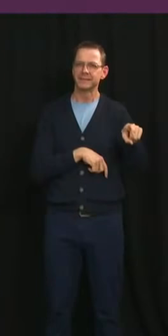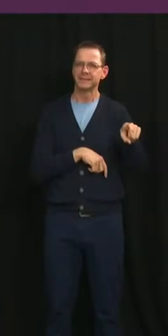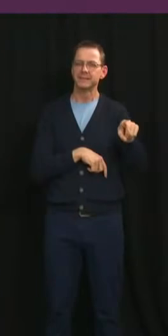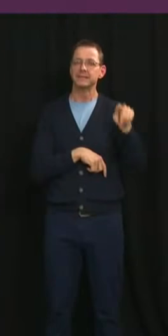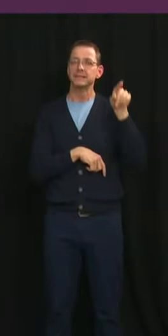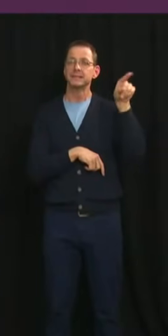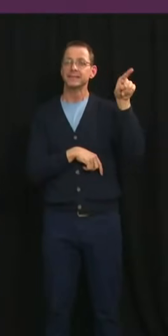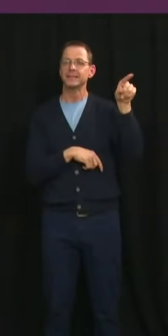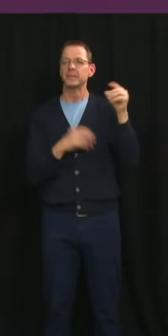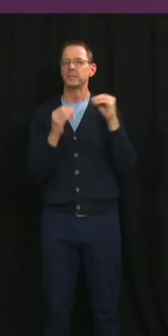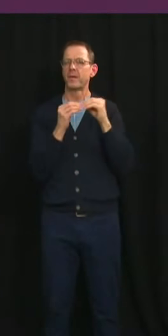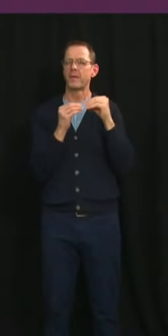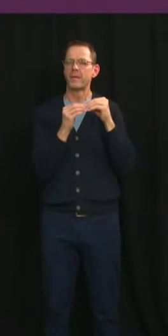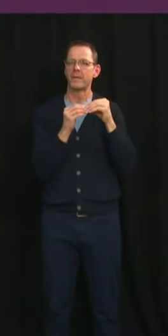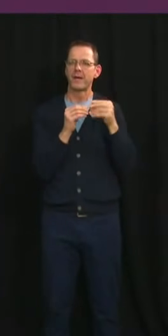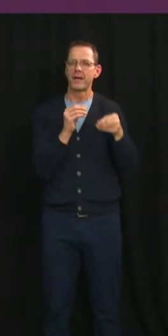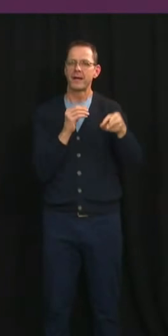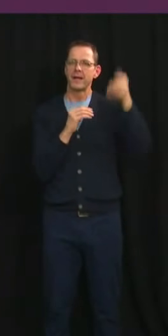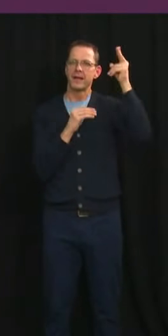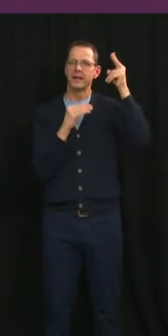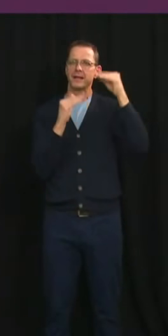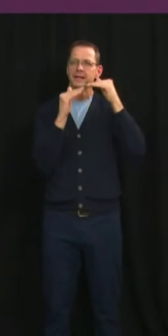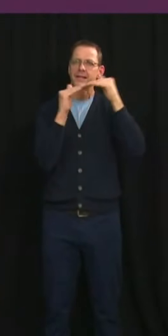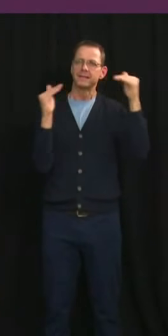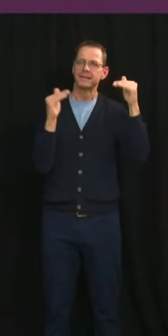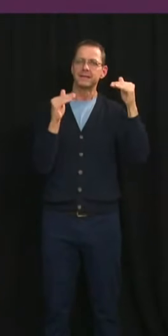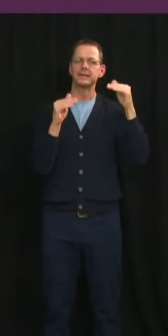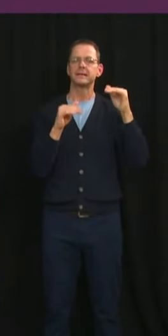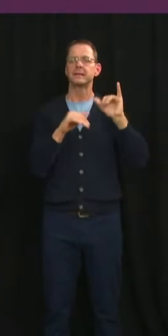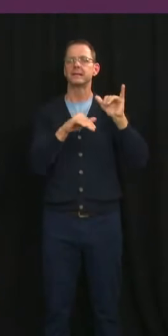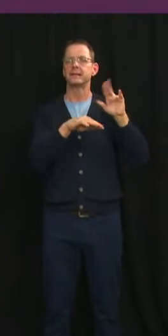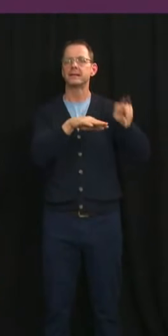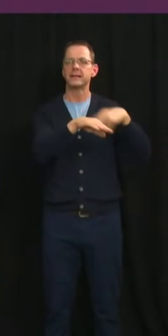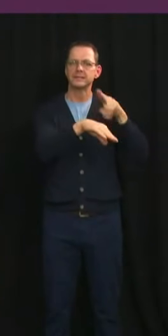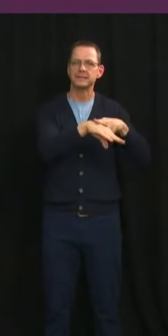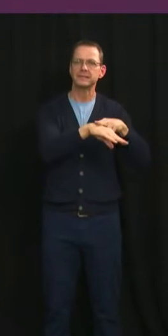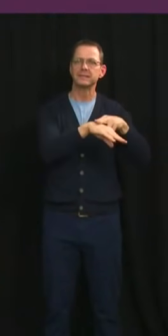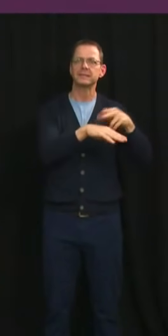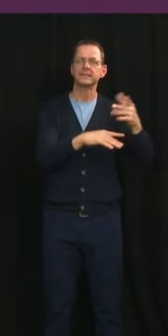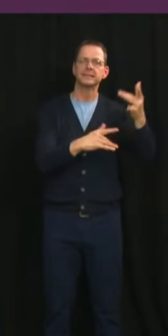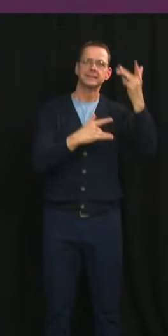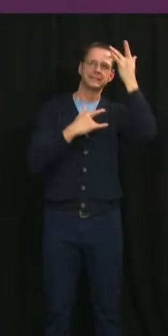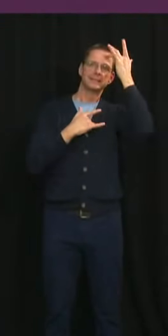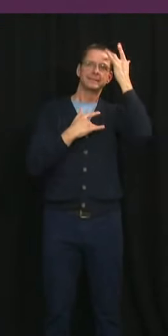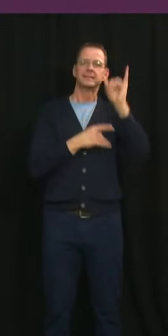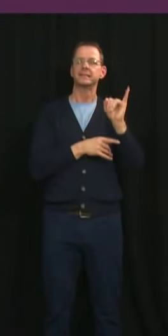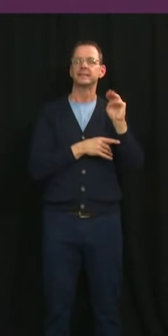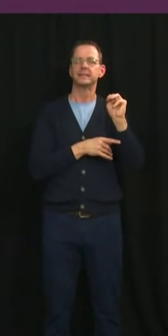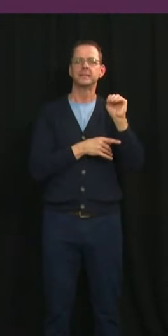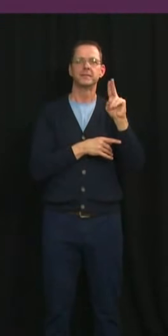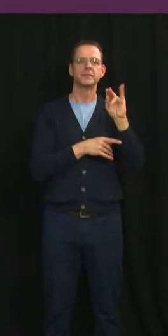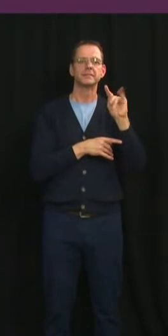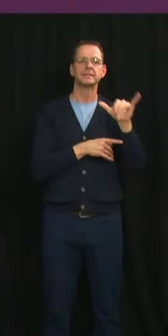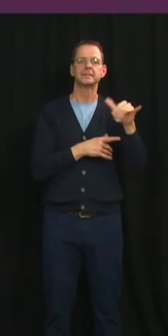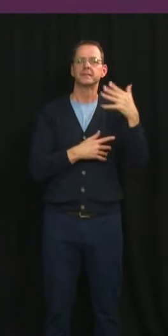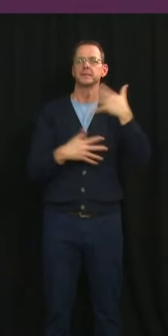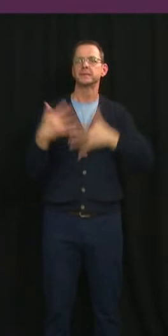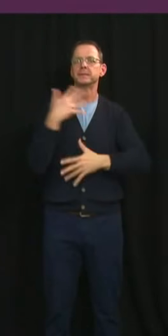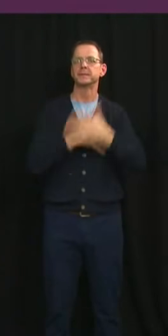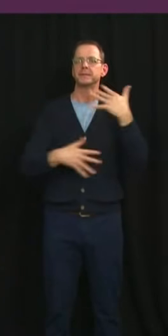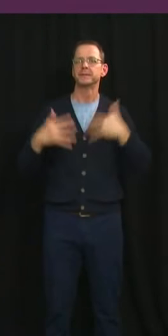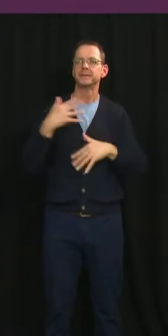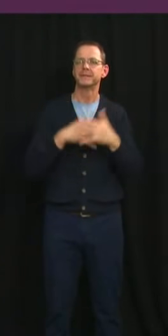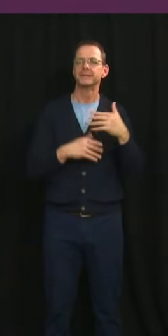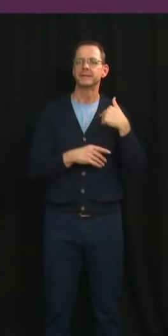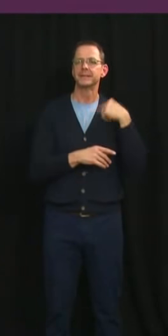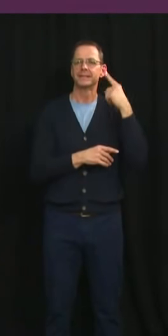that, obviously, because, Texas, I believe they had at least 300% more deaths